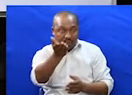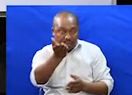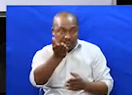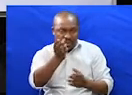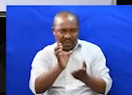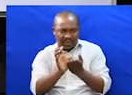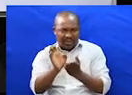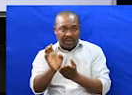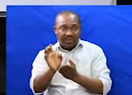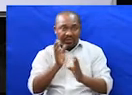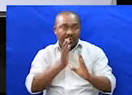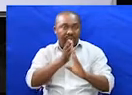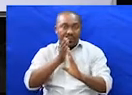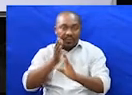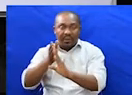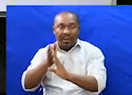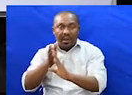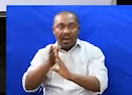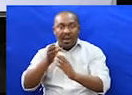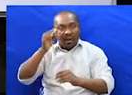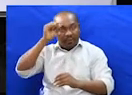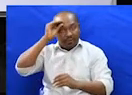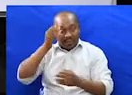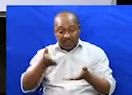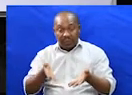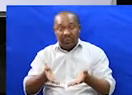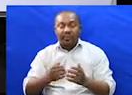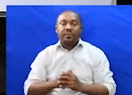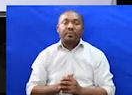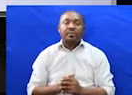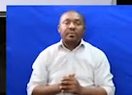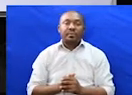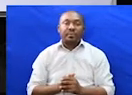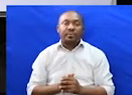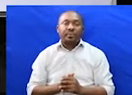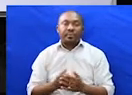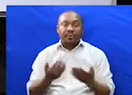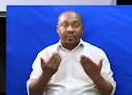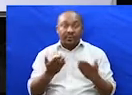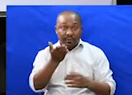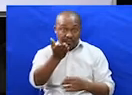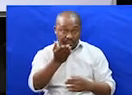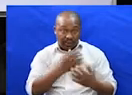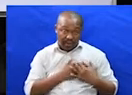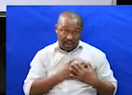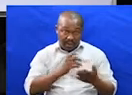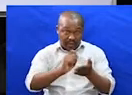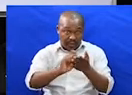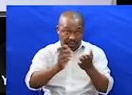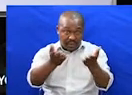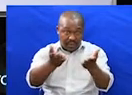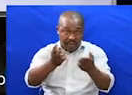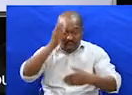our lesson. The specific objective of our lesson. So, my dear student, at the